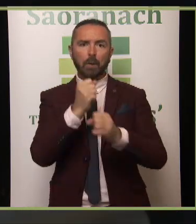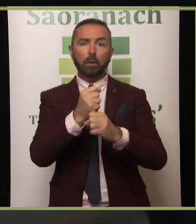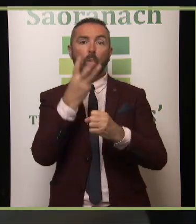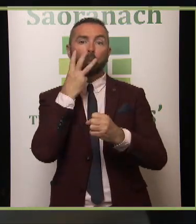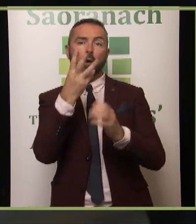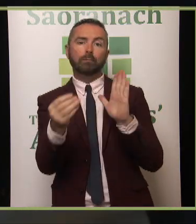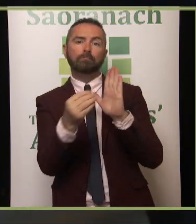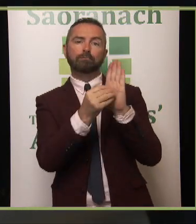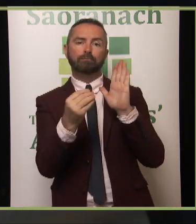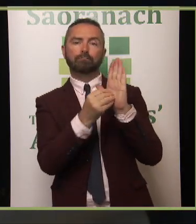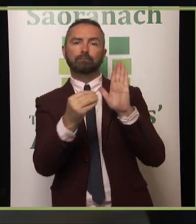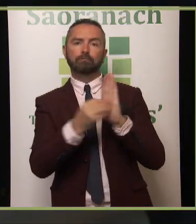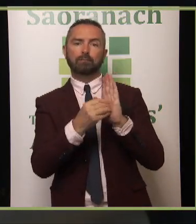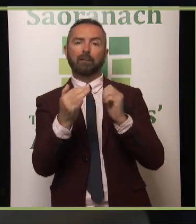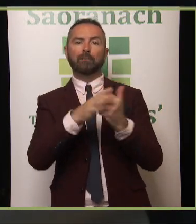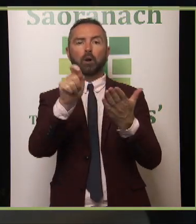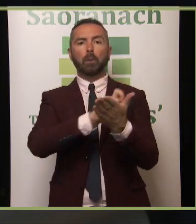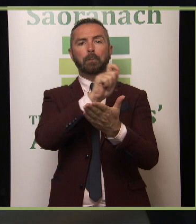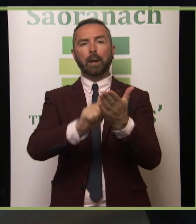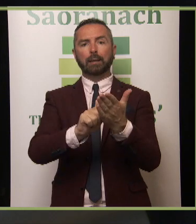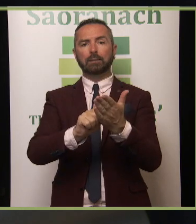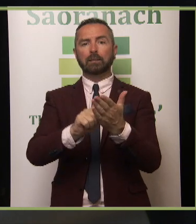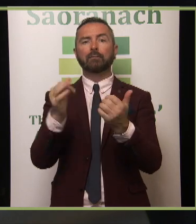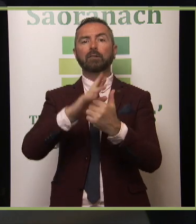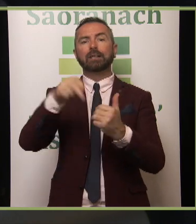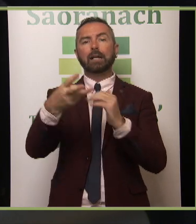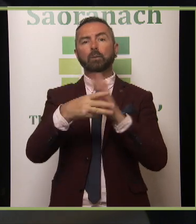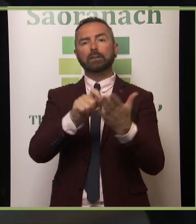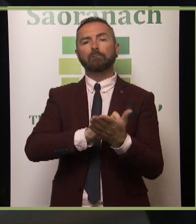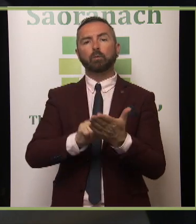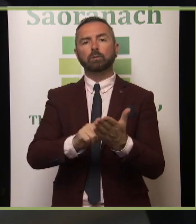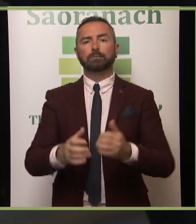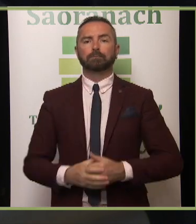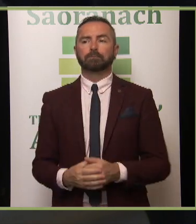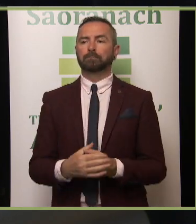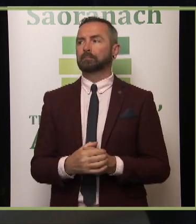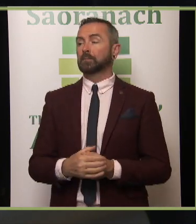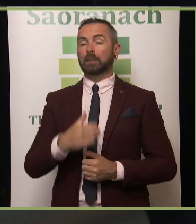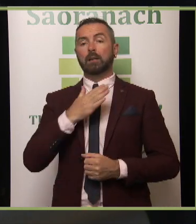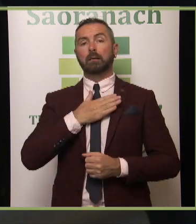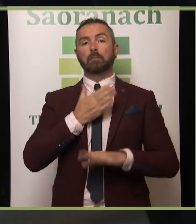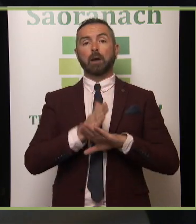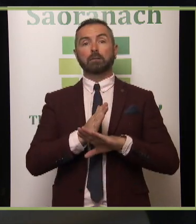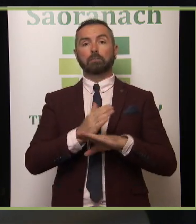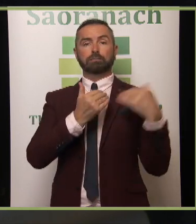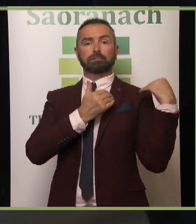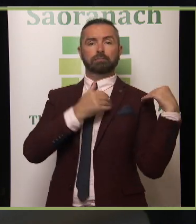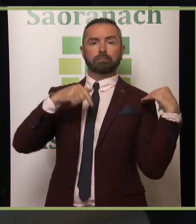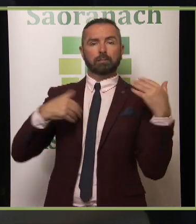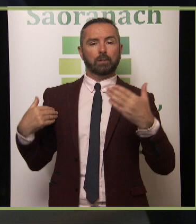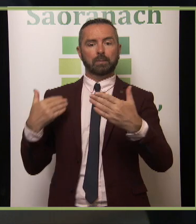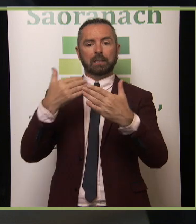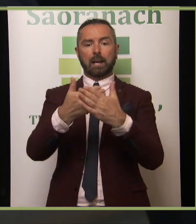will go to the ballots that you will then vote on next week. My job has up to